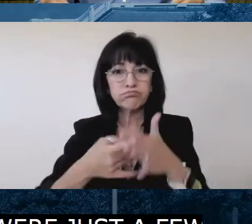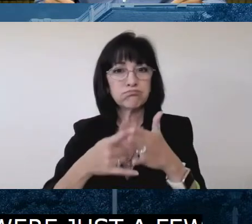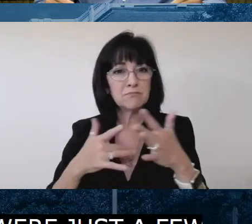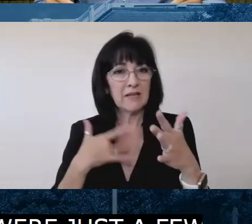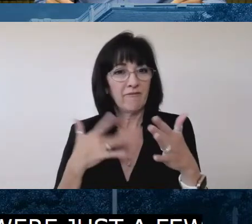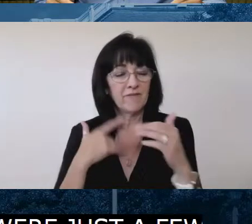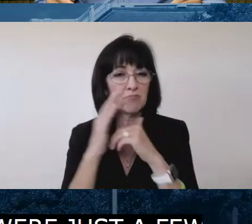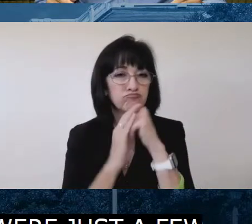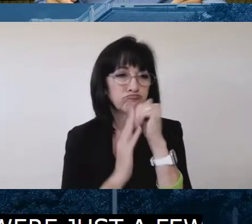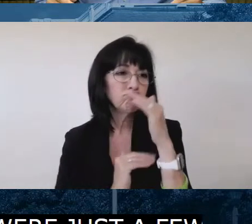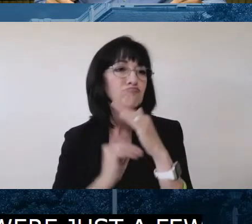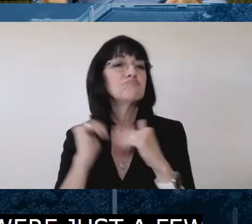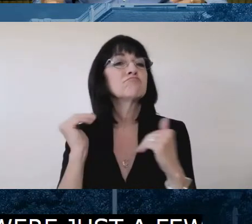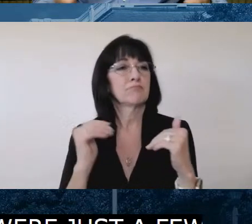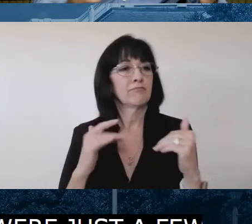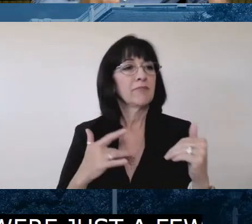around